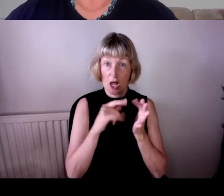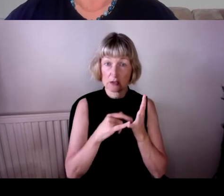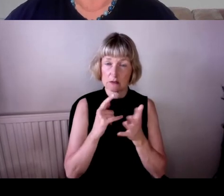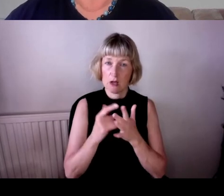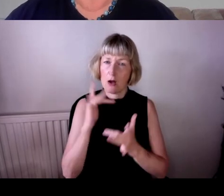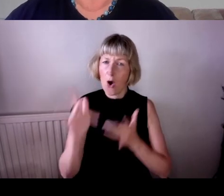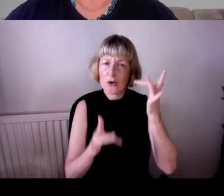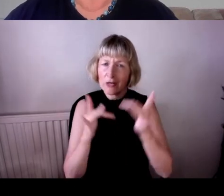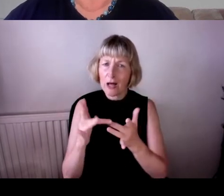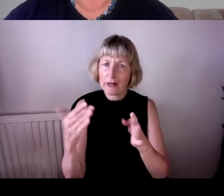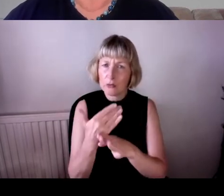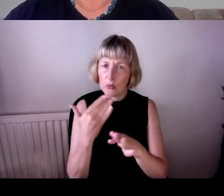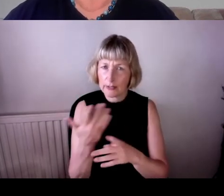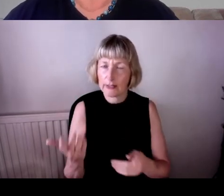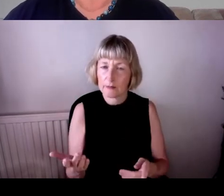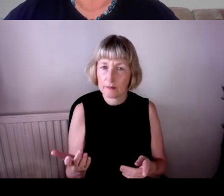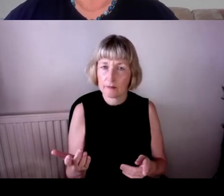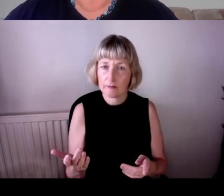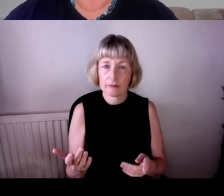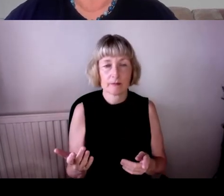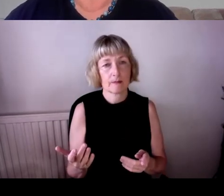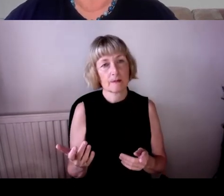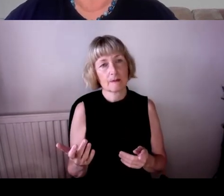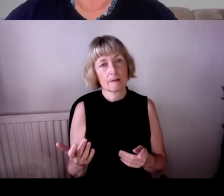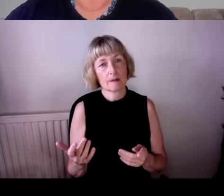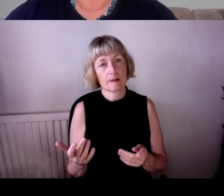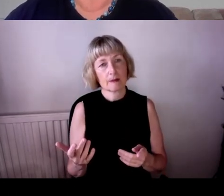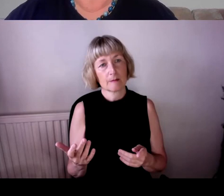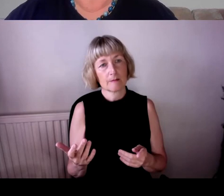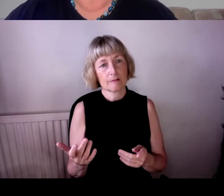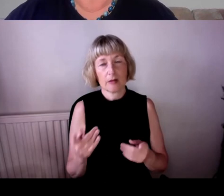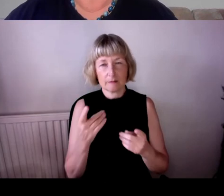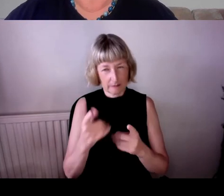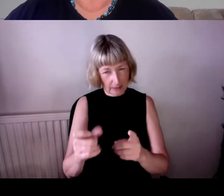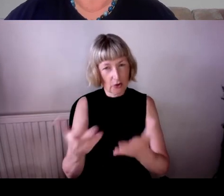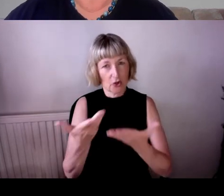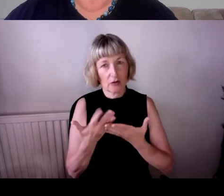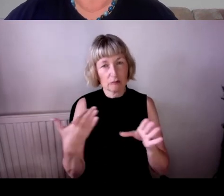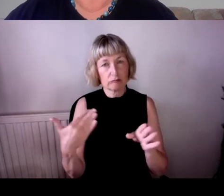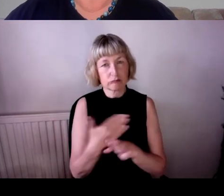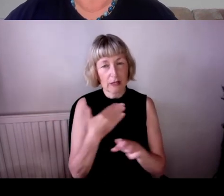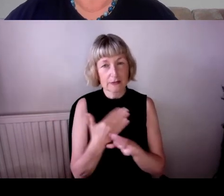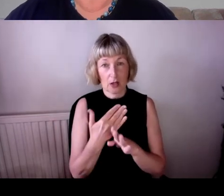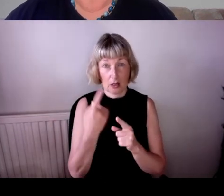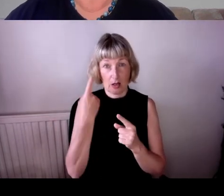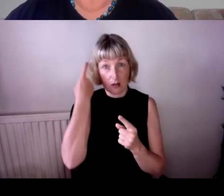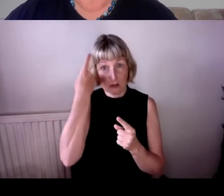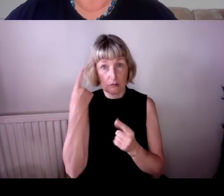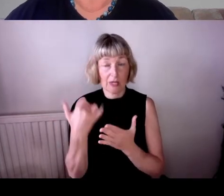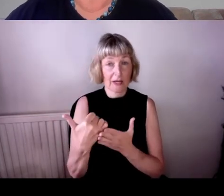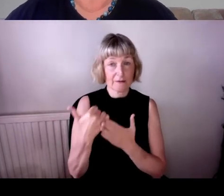with artists, participants online, whether you had any sort of practical considerations or advice